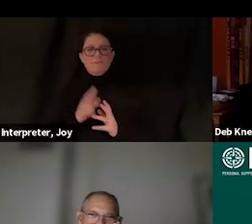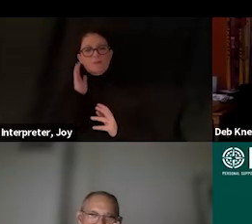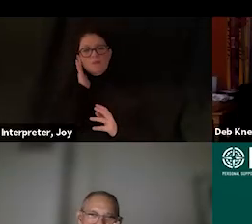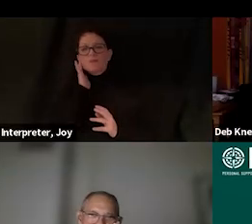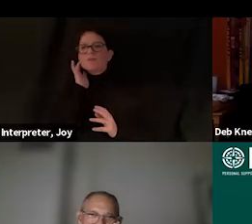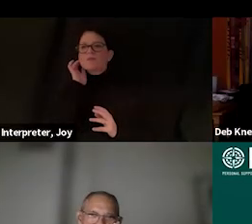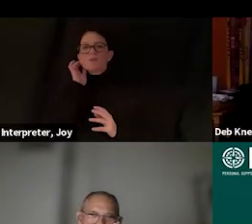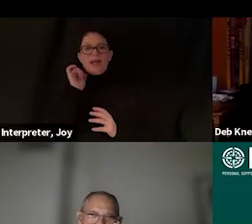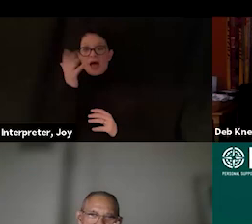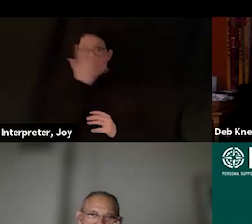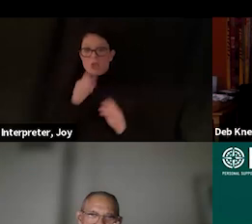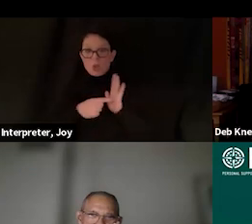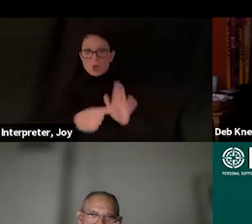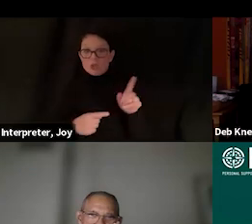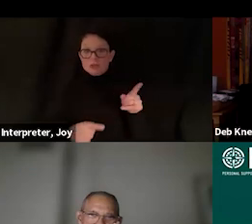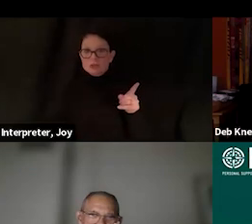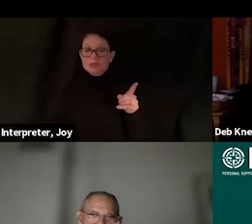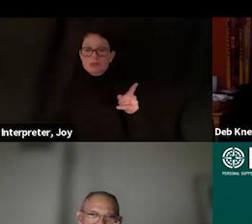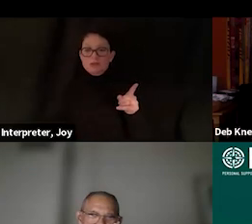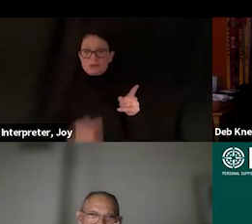How does it look?